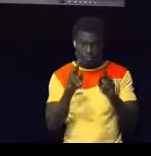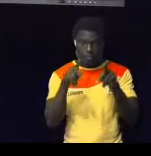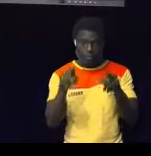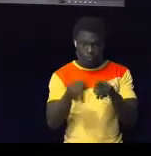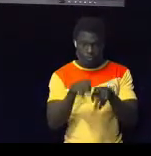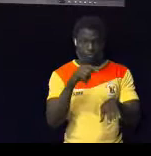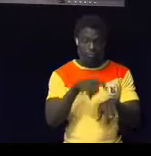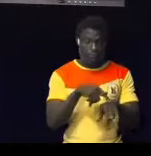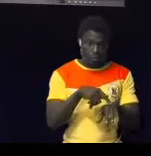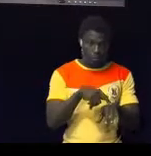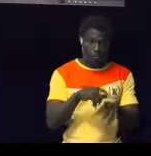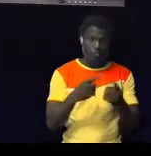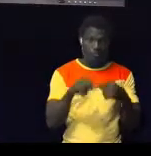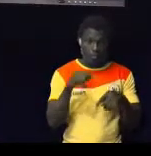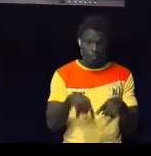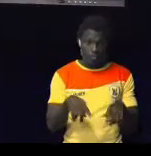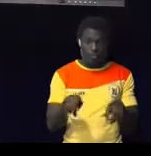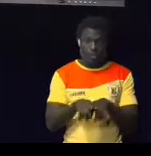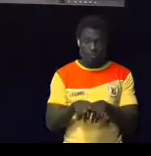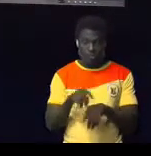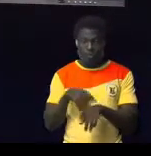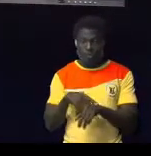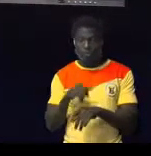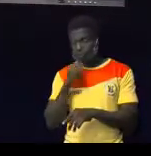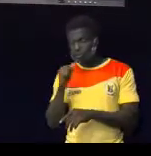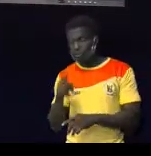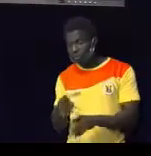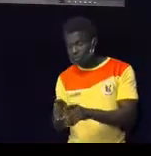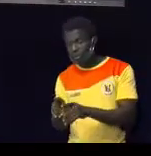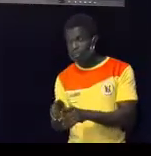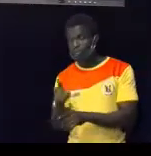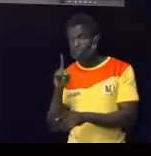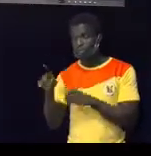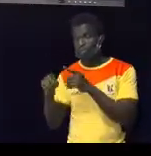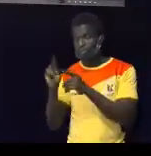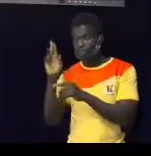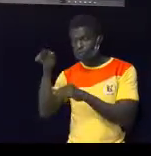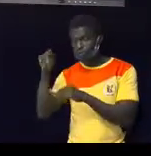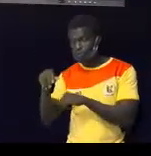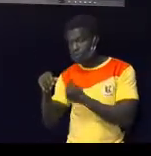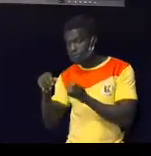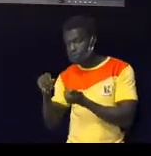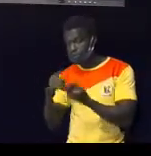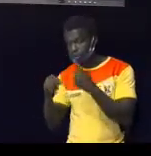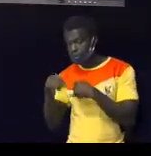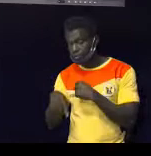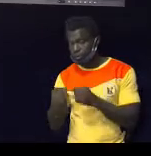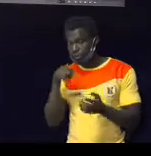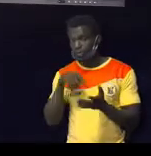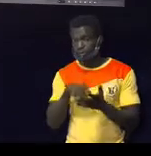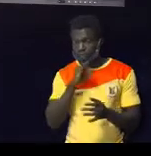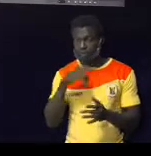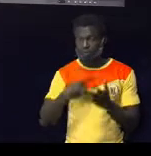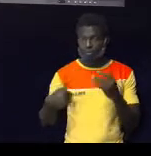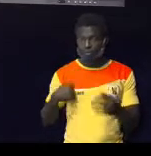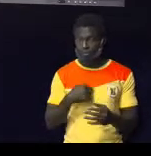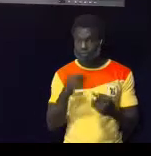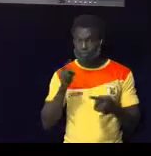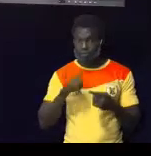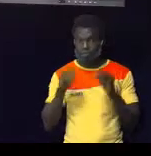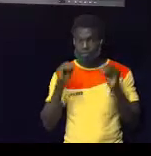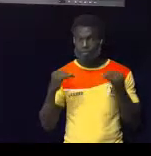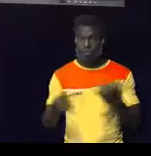time. Indirect, one goes up and one comes down. And this is exactly what we want to treat today. This